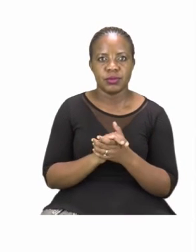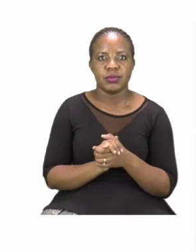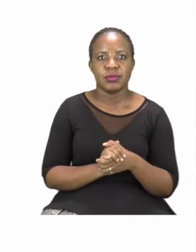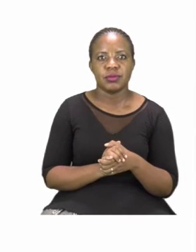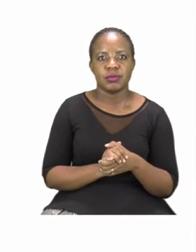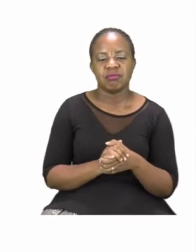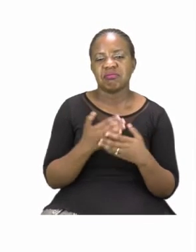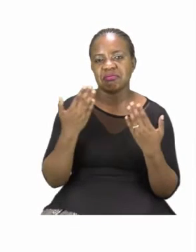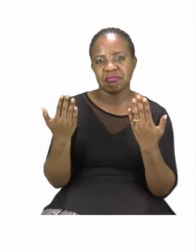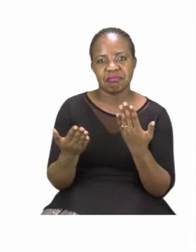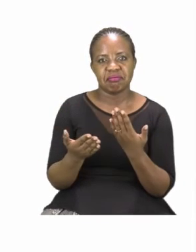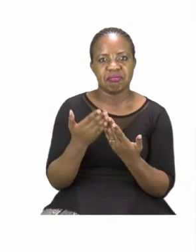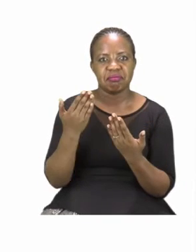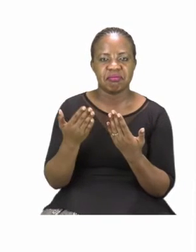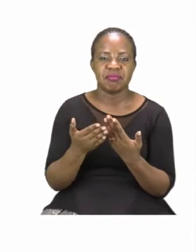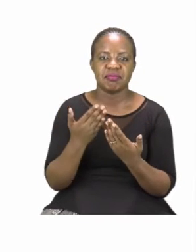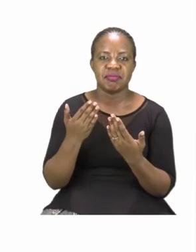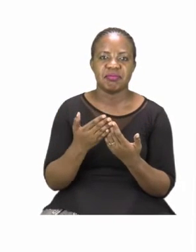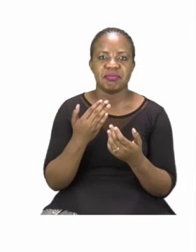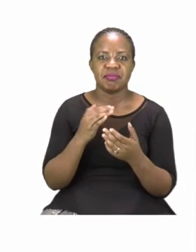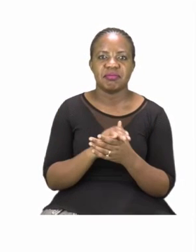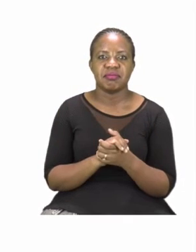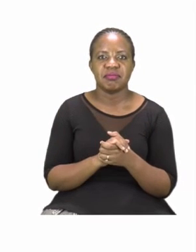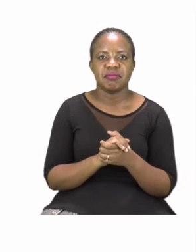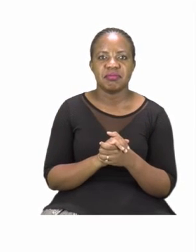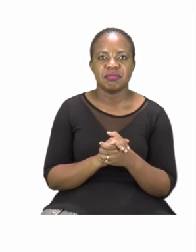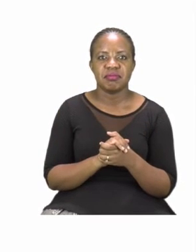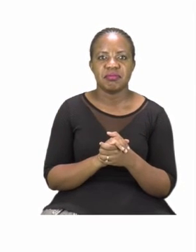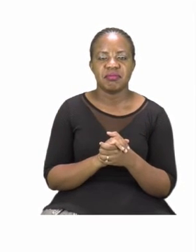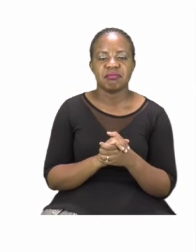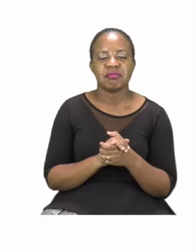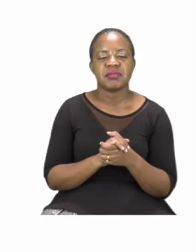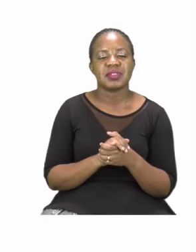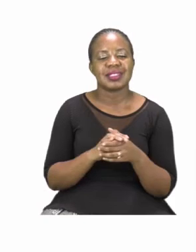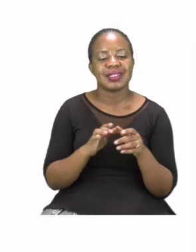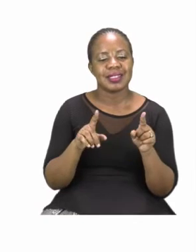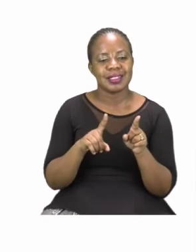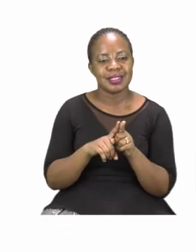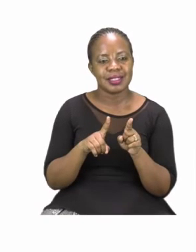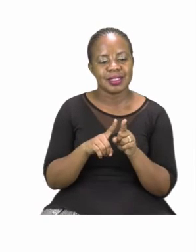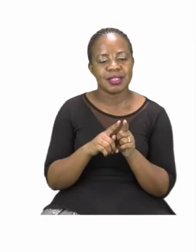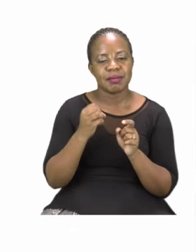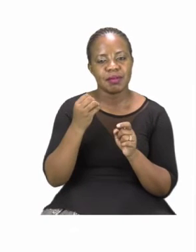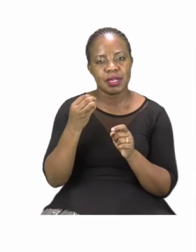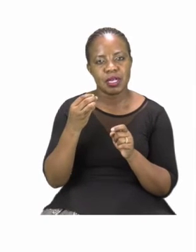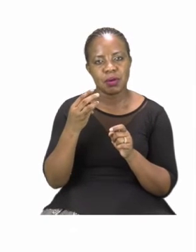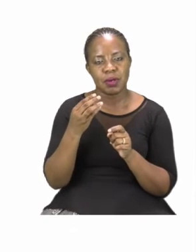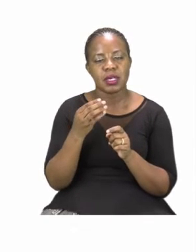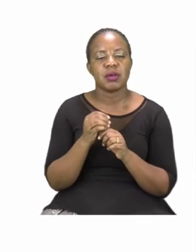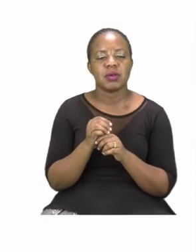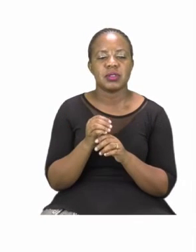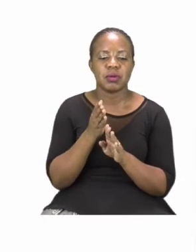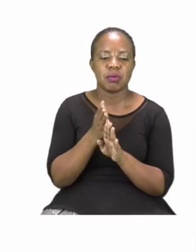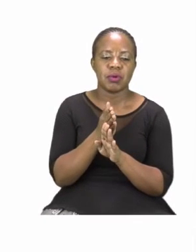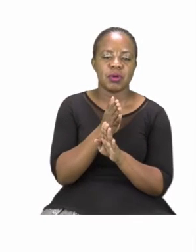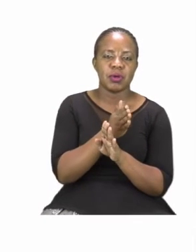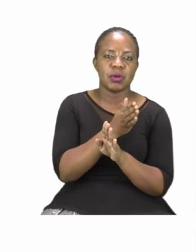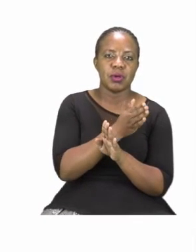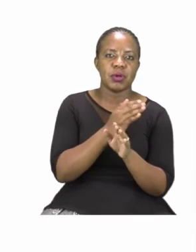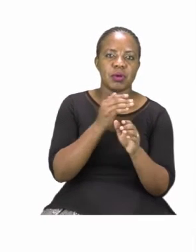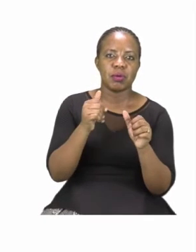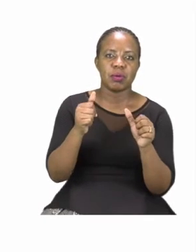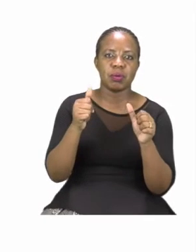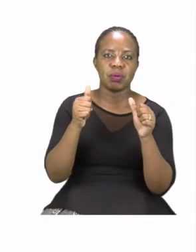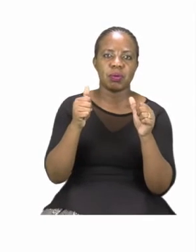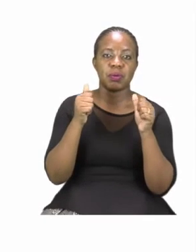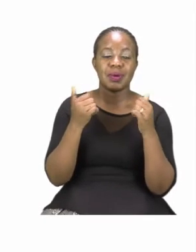very simple. We are counting backwards, and this time we are filling in the missing